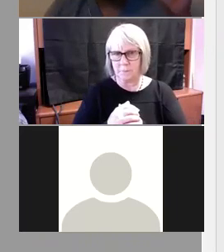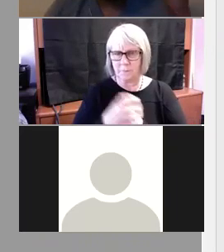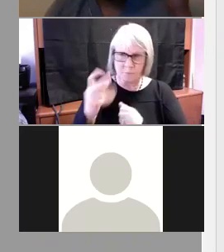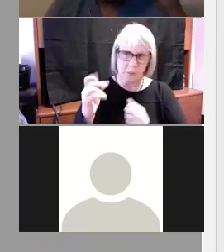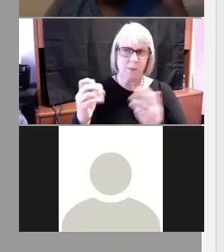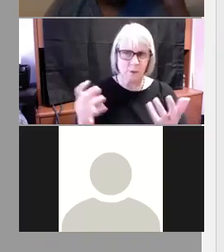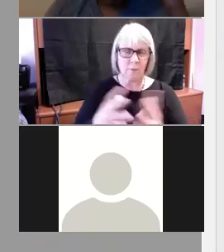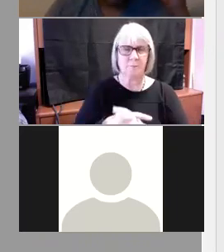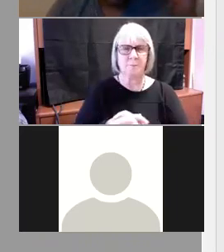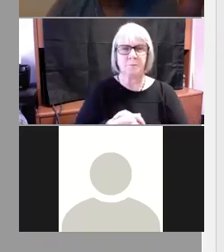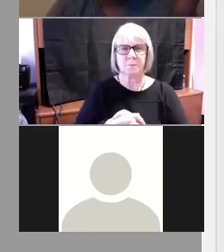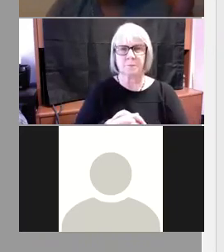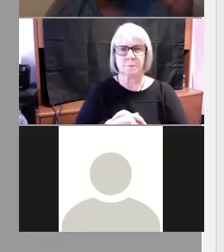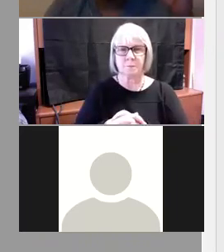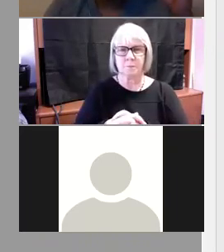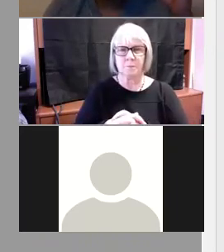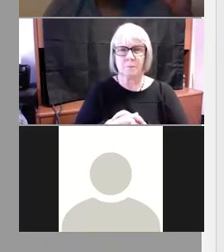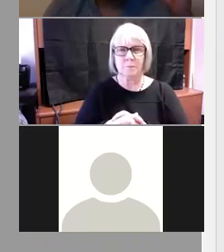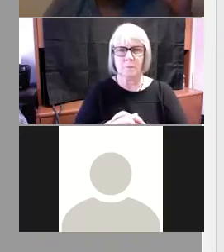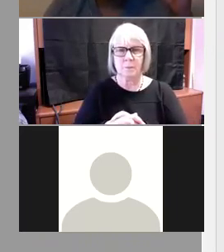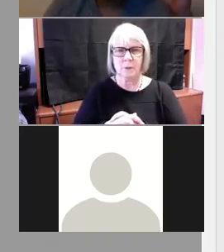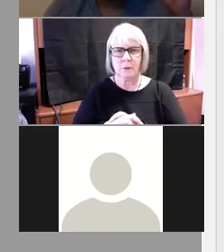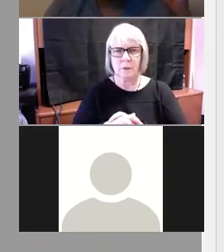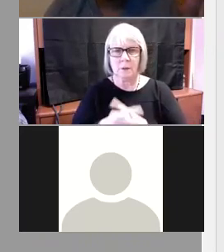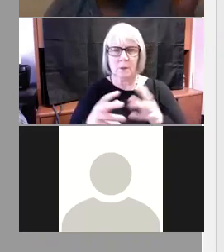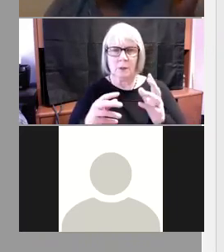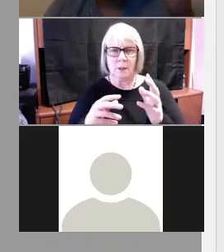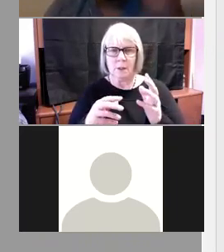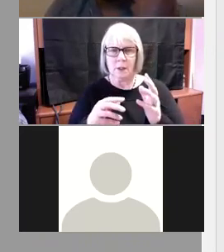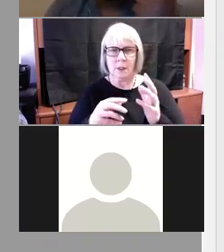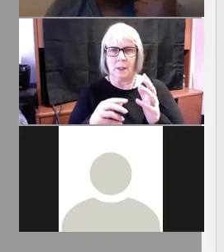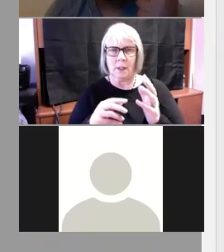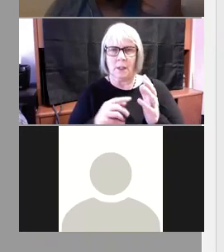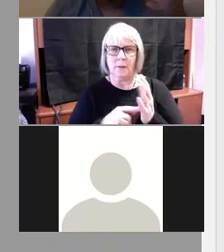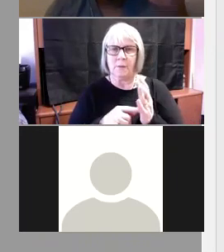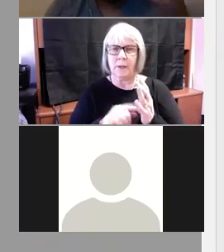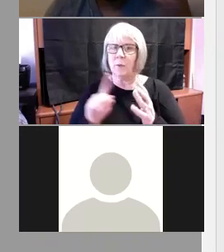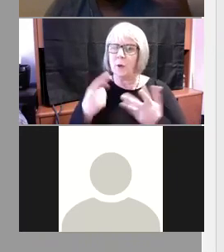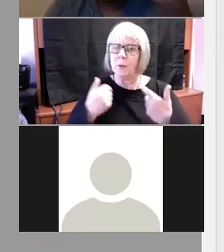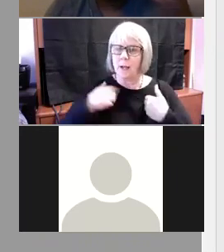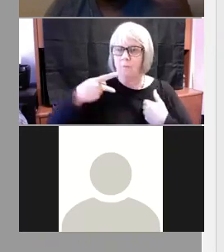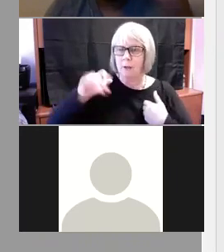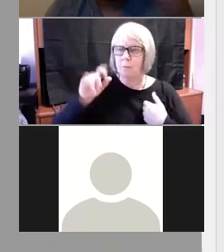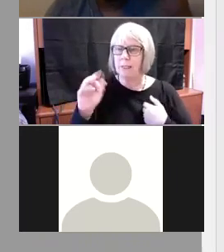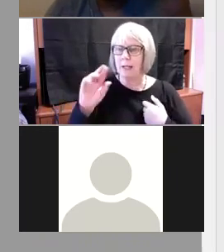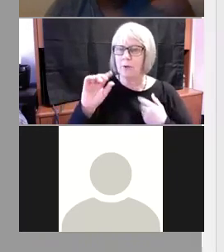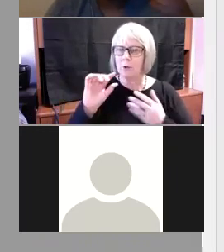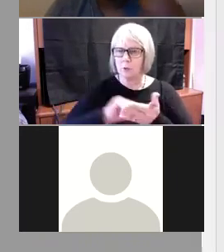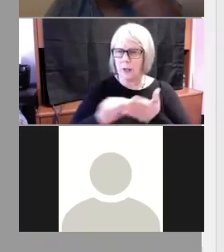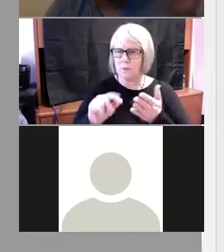so the theorem is that we only have a planar graph when we talk